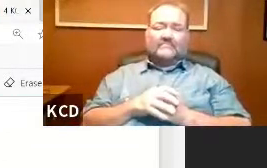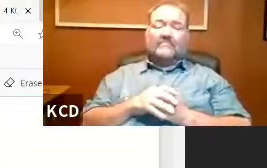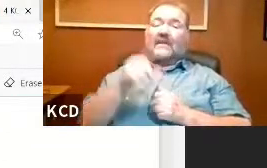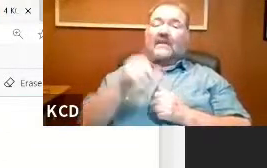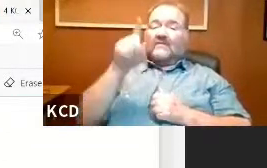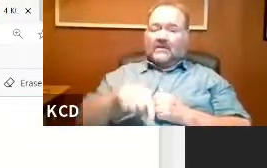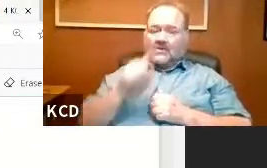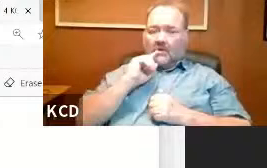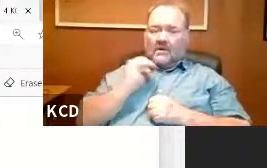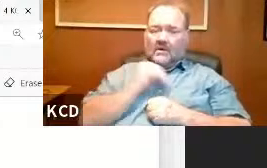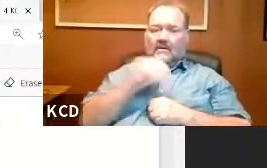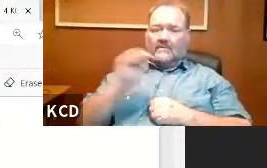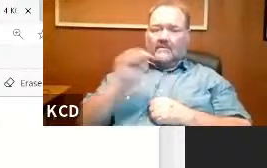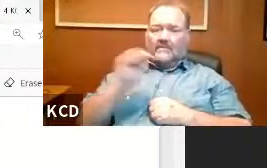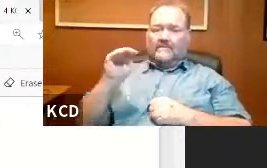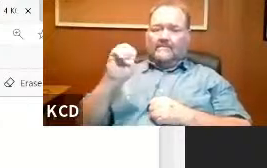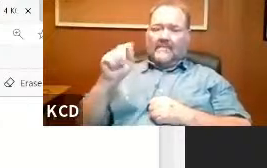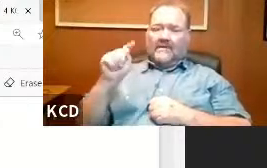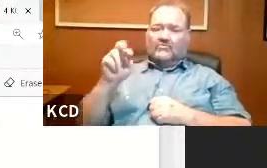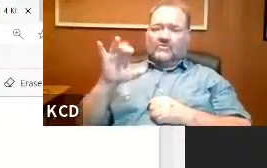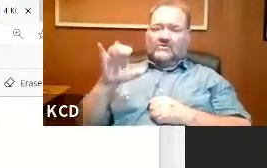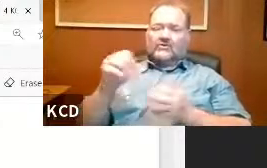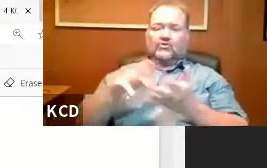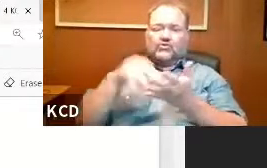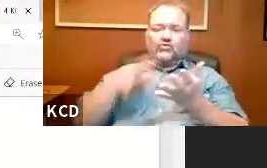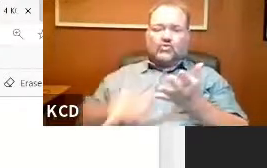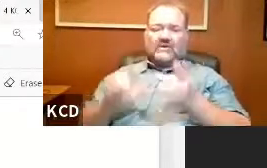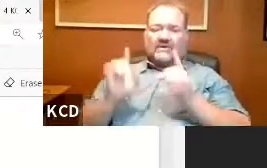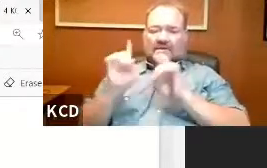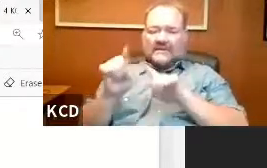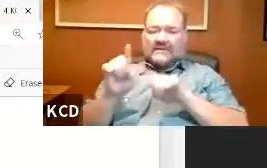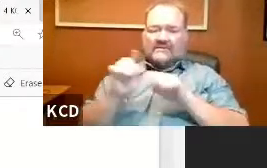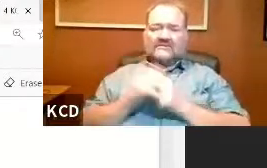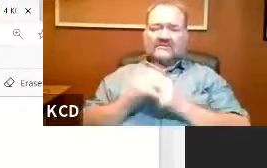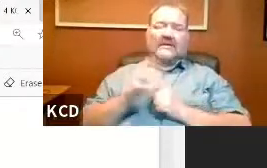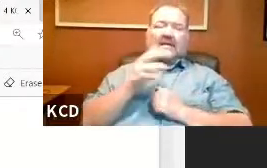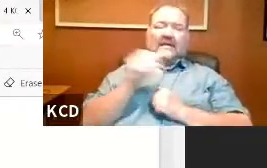And these are metrics: student attendance, and